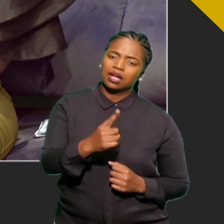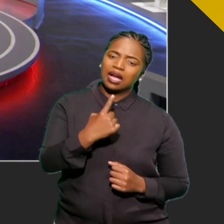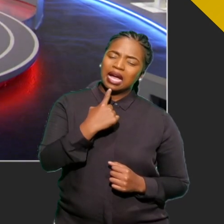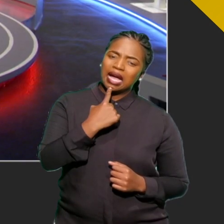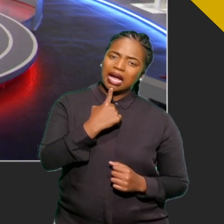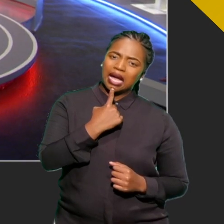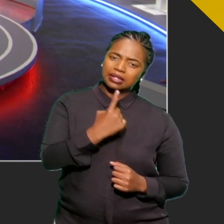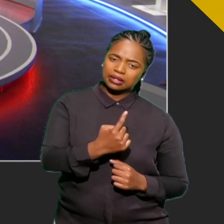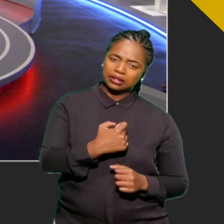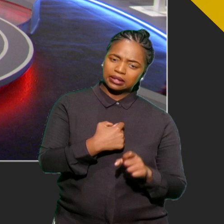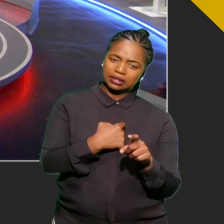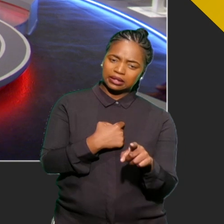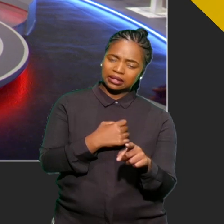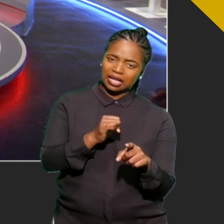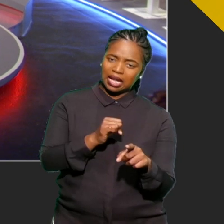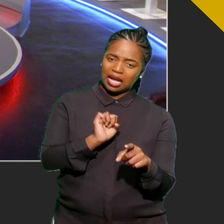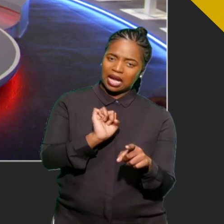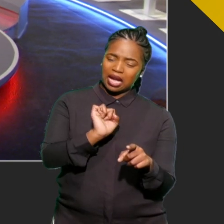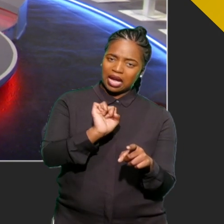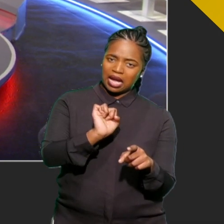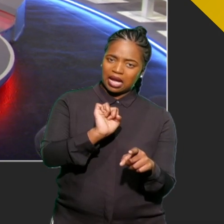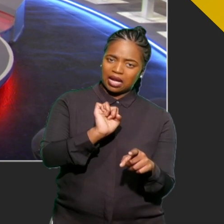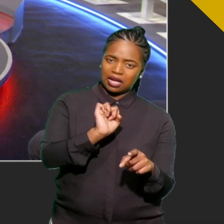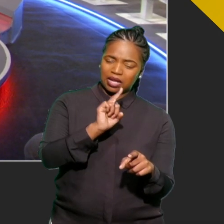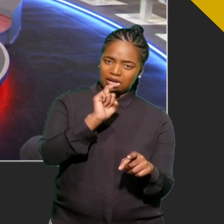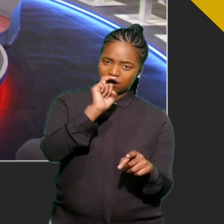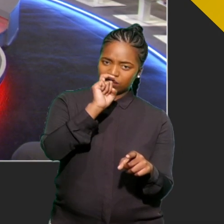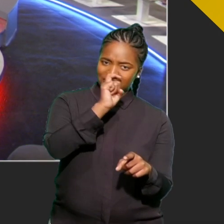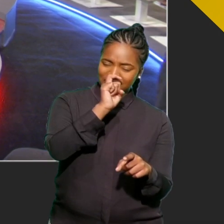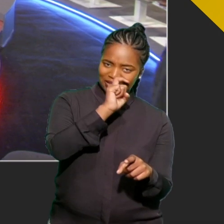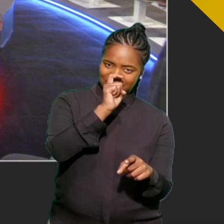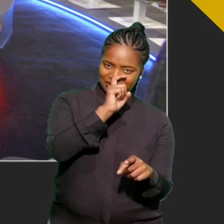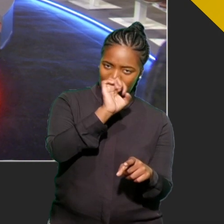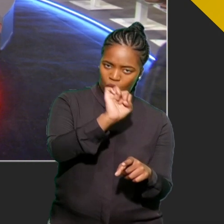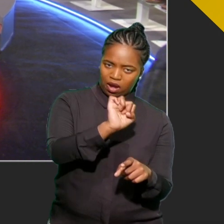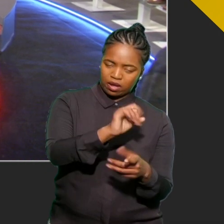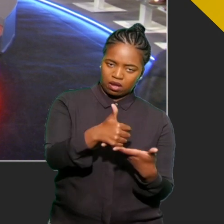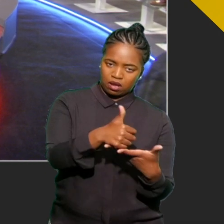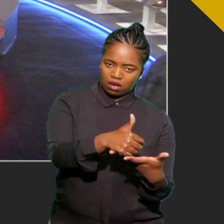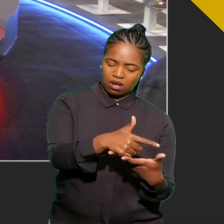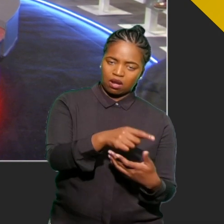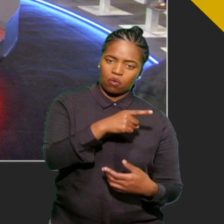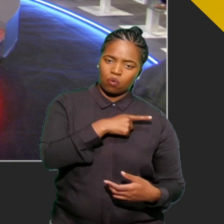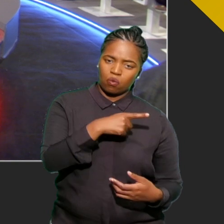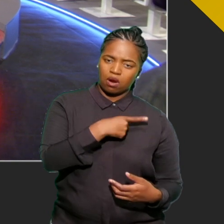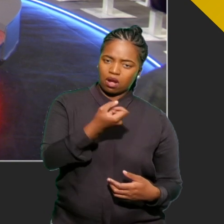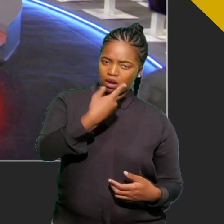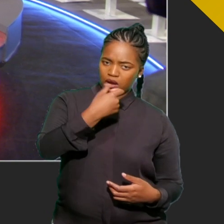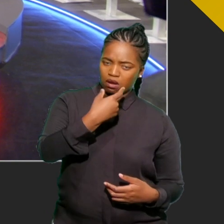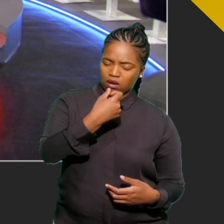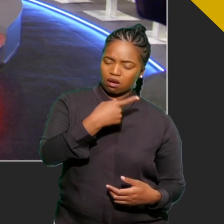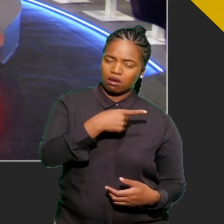bana ba lapa lena, she was her sister, the reason why I'm towards amacelile ka di contraceptive was because bana ba lapa lena are ba tlo gore ba